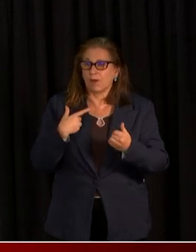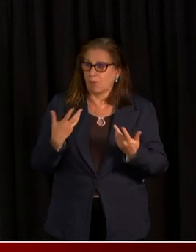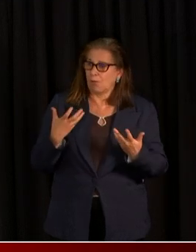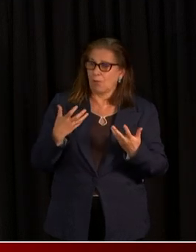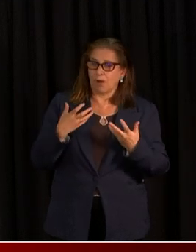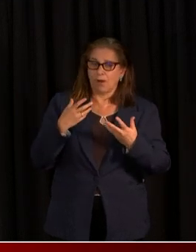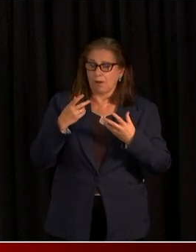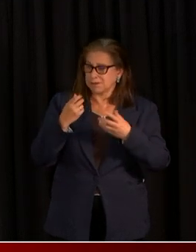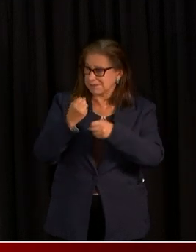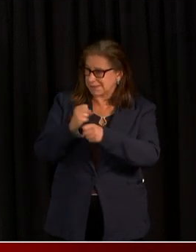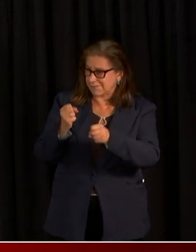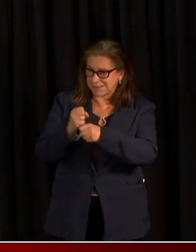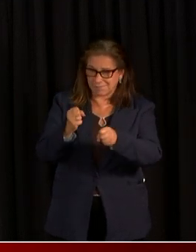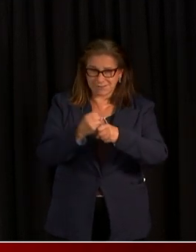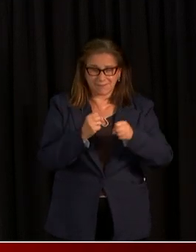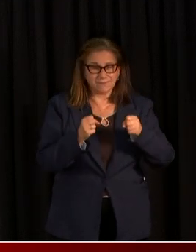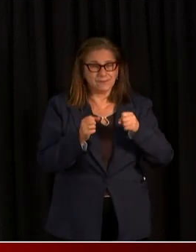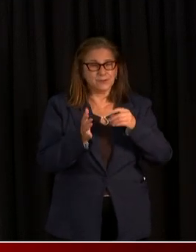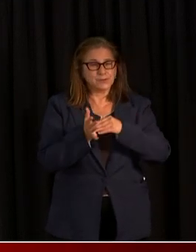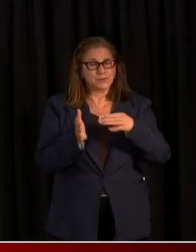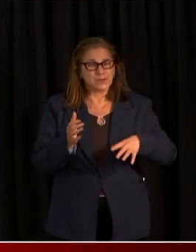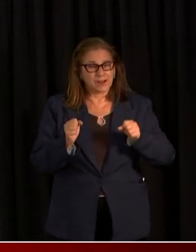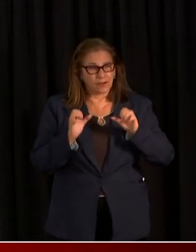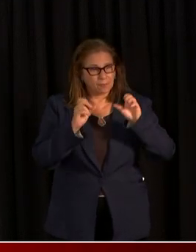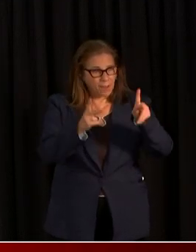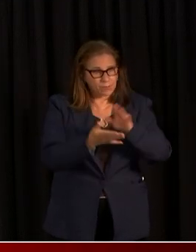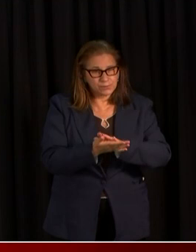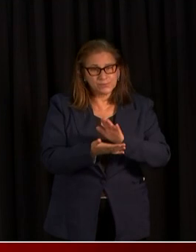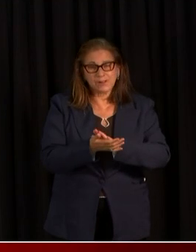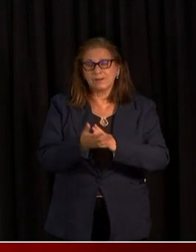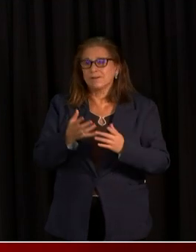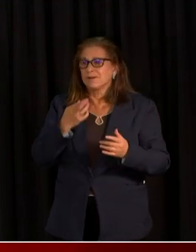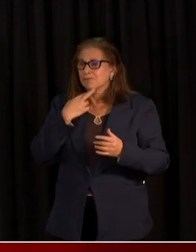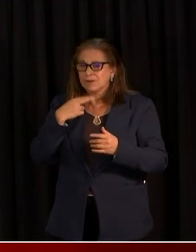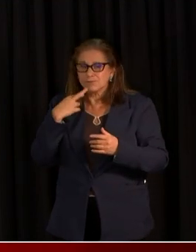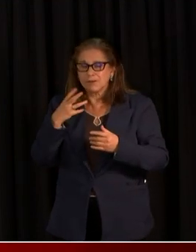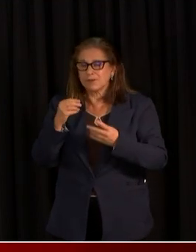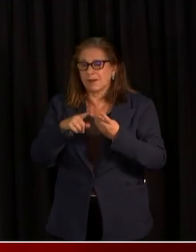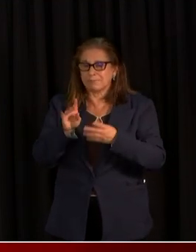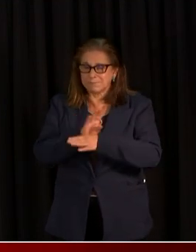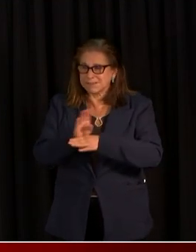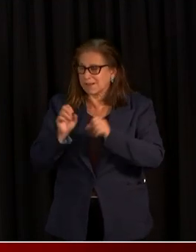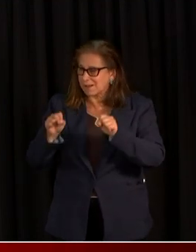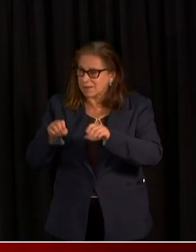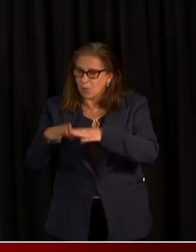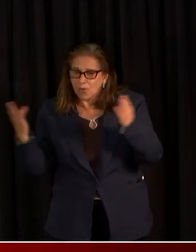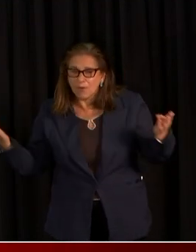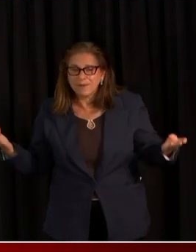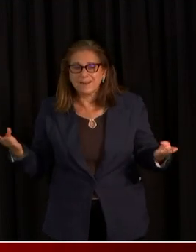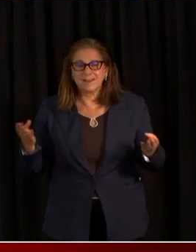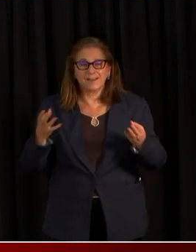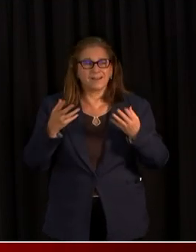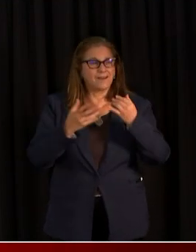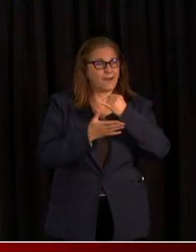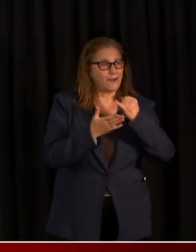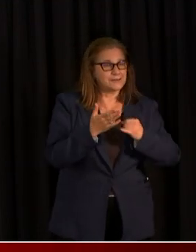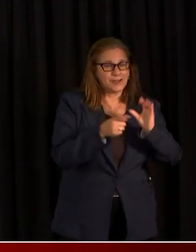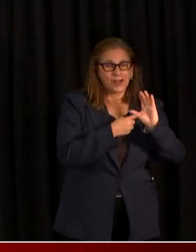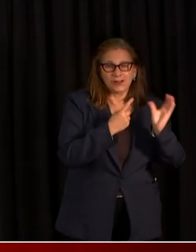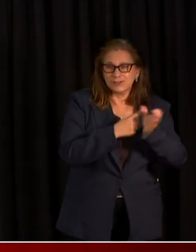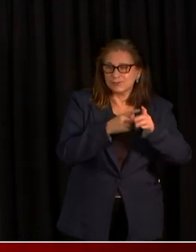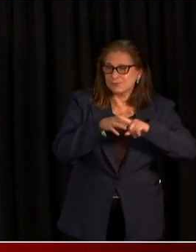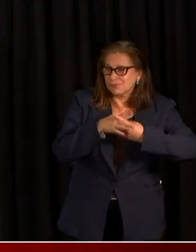school, workers to go back to work, restaurants and businesses to be able to open, arts and cultural